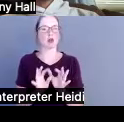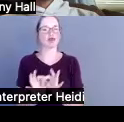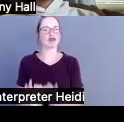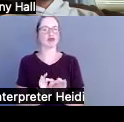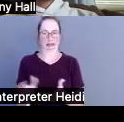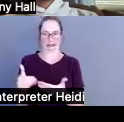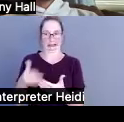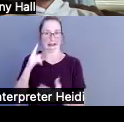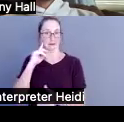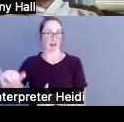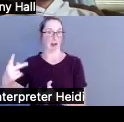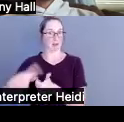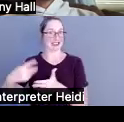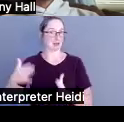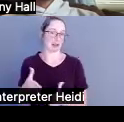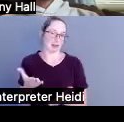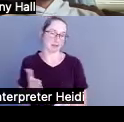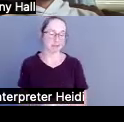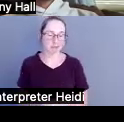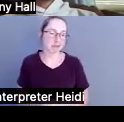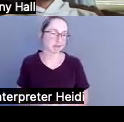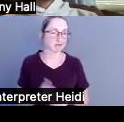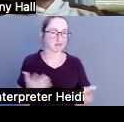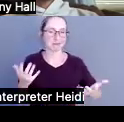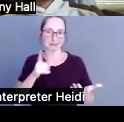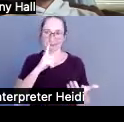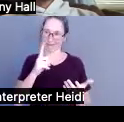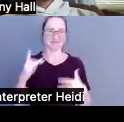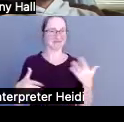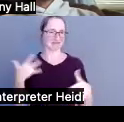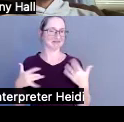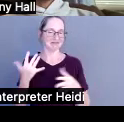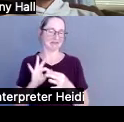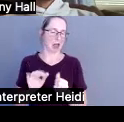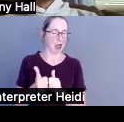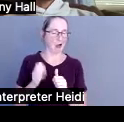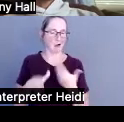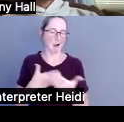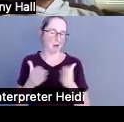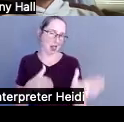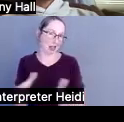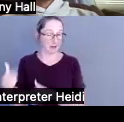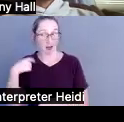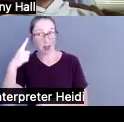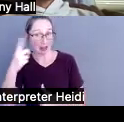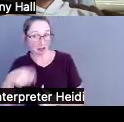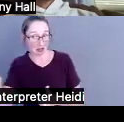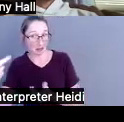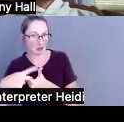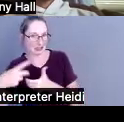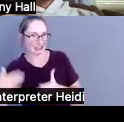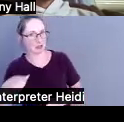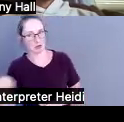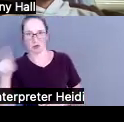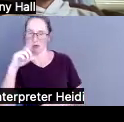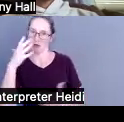participant. So, yeah, I'm just really excited about the way that all played out. And I think the participants were